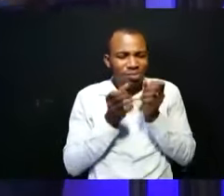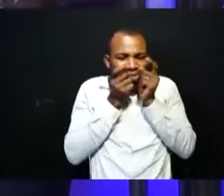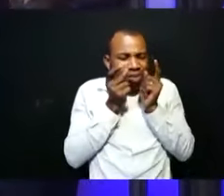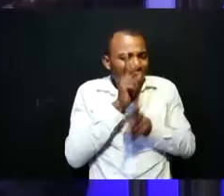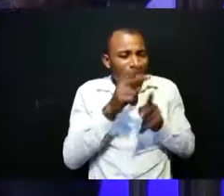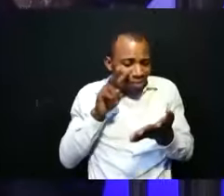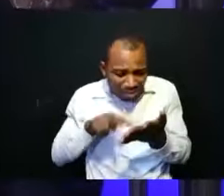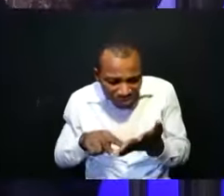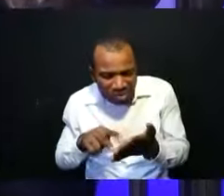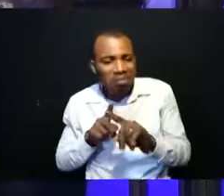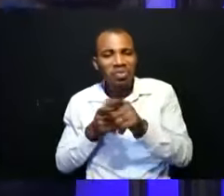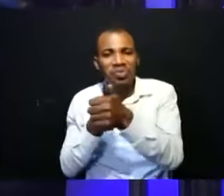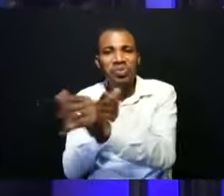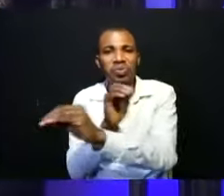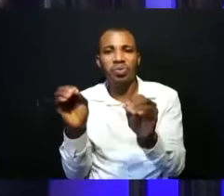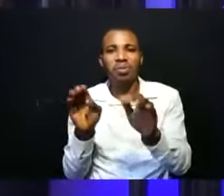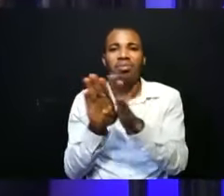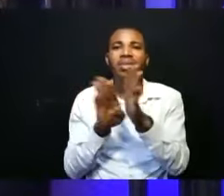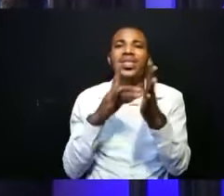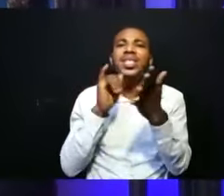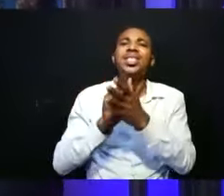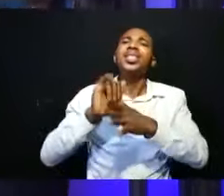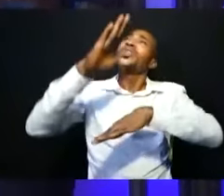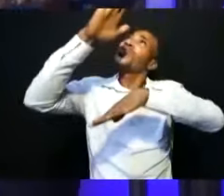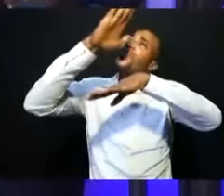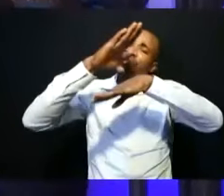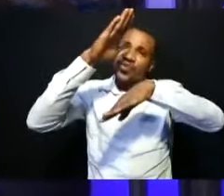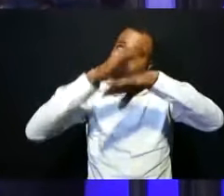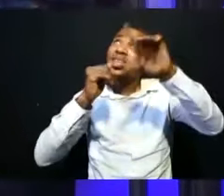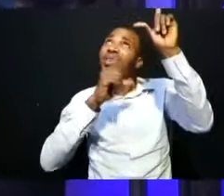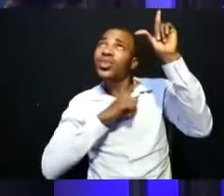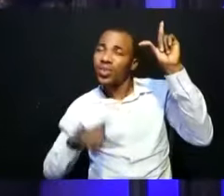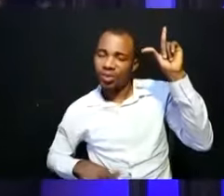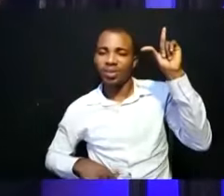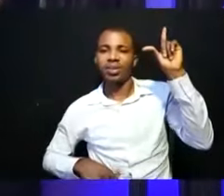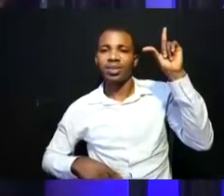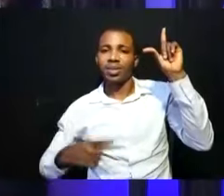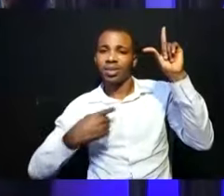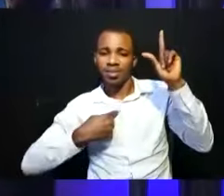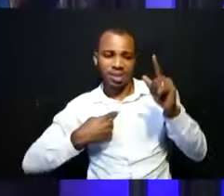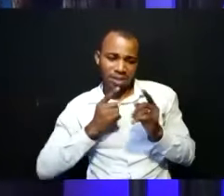verse. Call on me, and I will